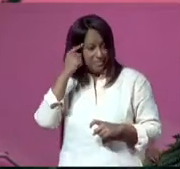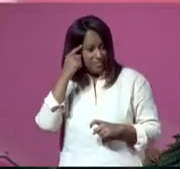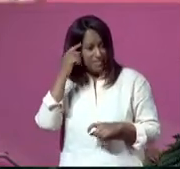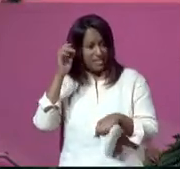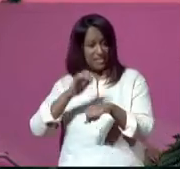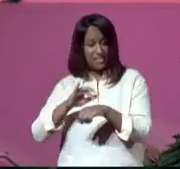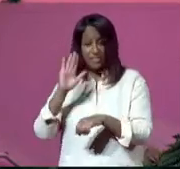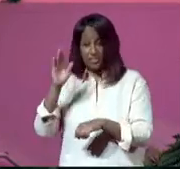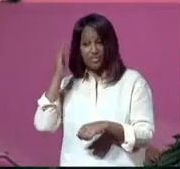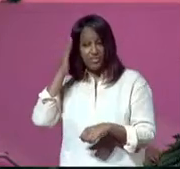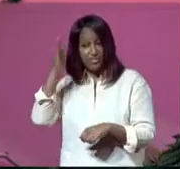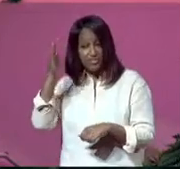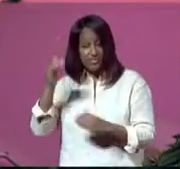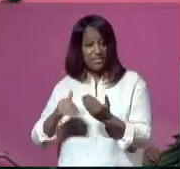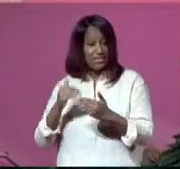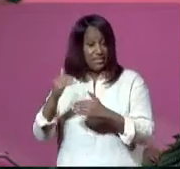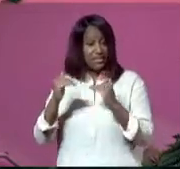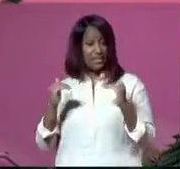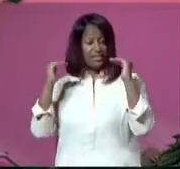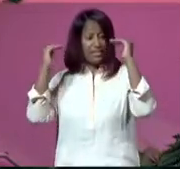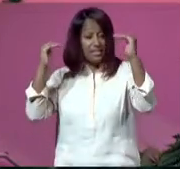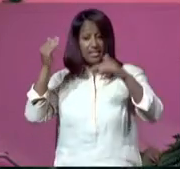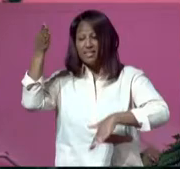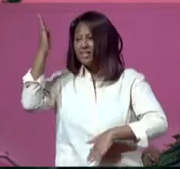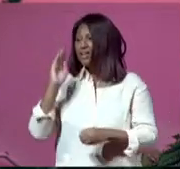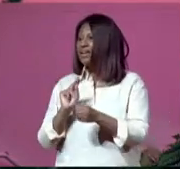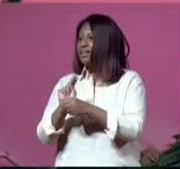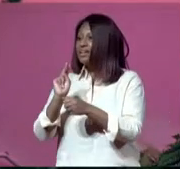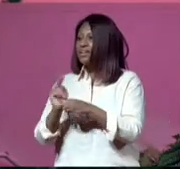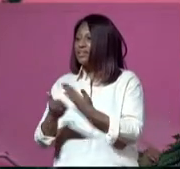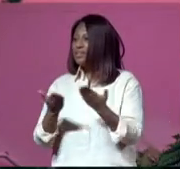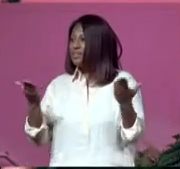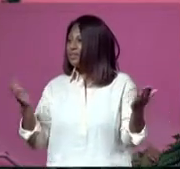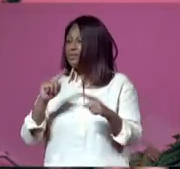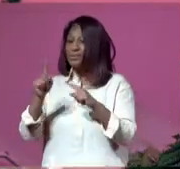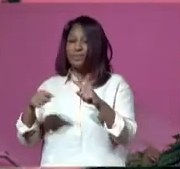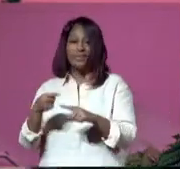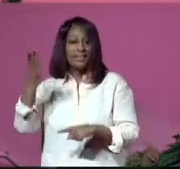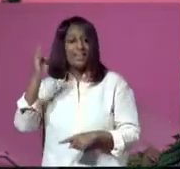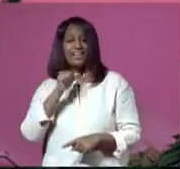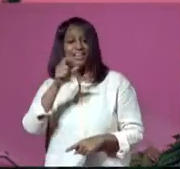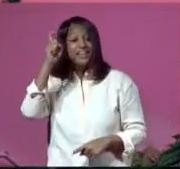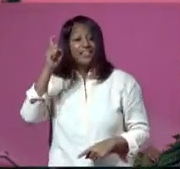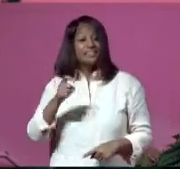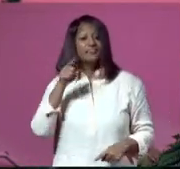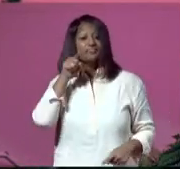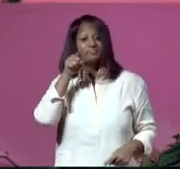this. God uses you when God doesn't need you.